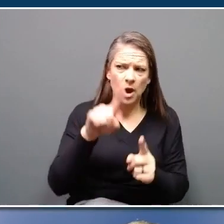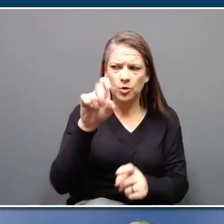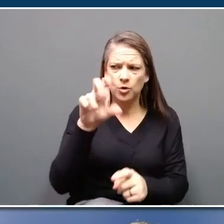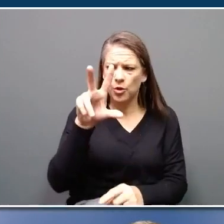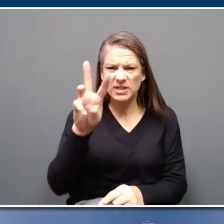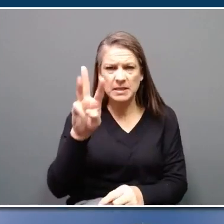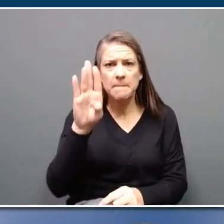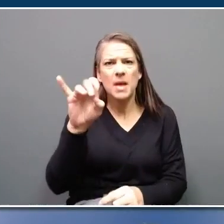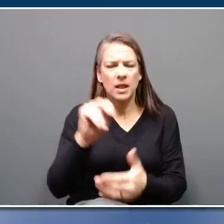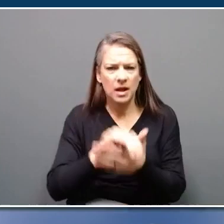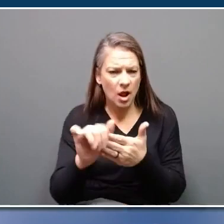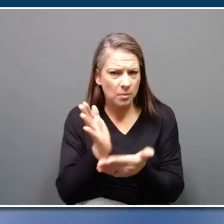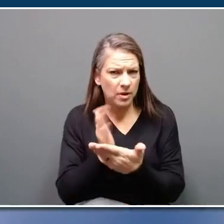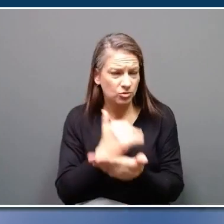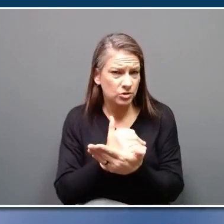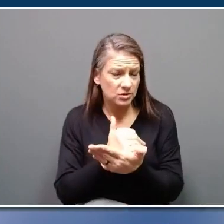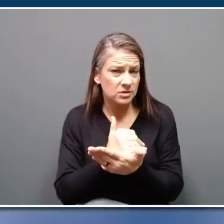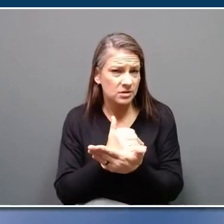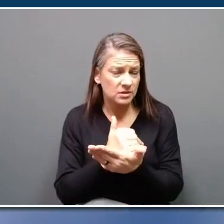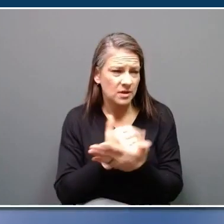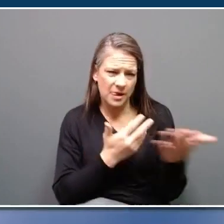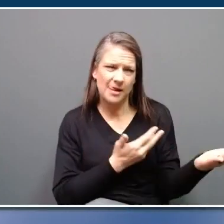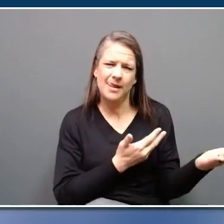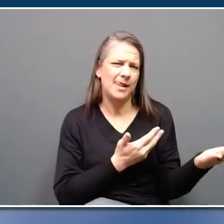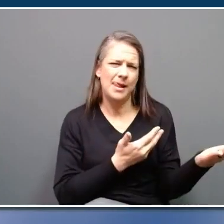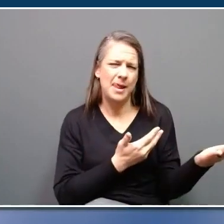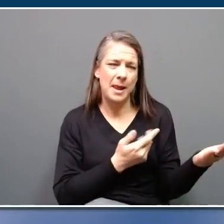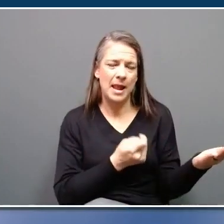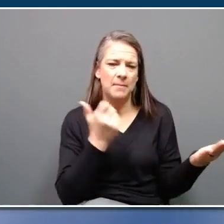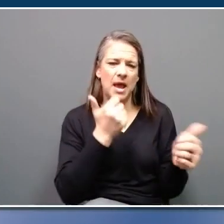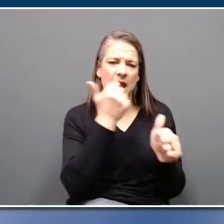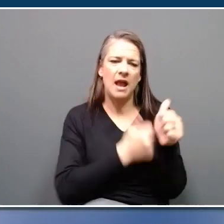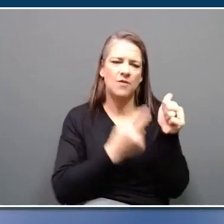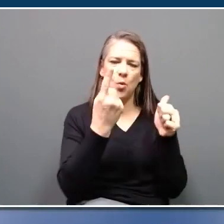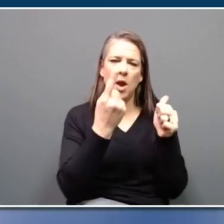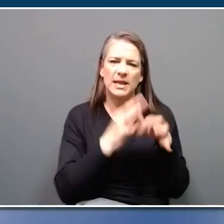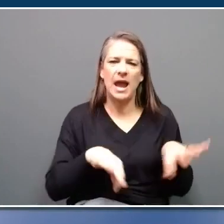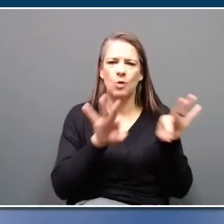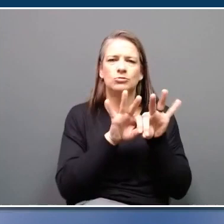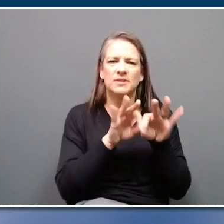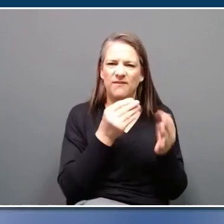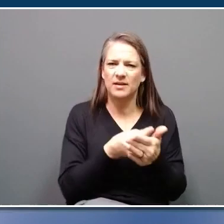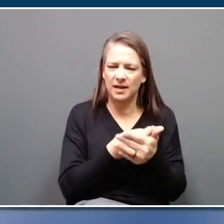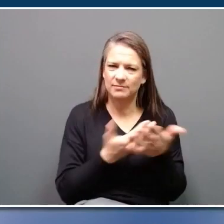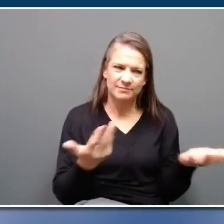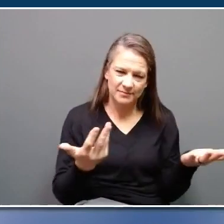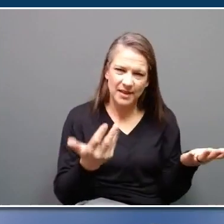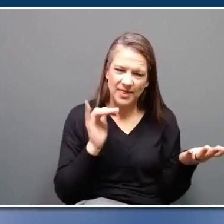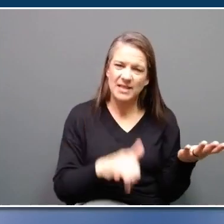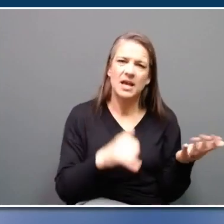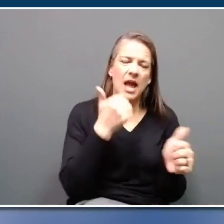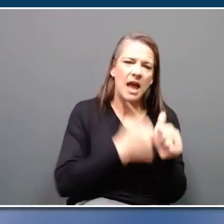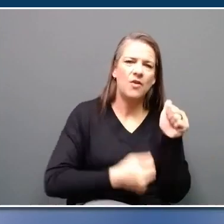billion budget, very short-sighted. And it eliminates the Everybody Counts funding, which is aimed at getting every high school